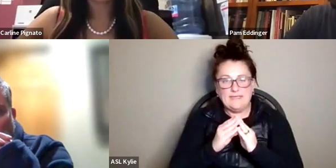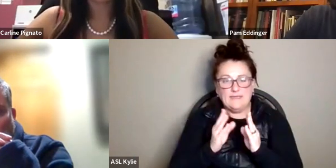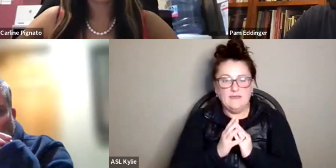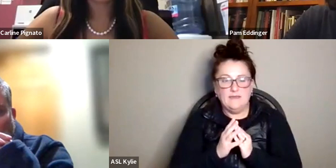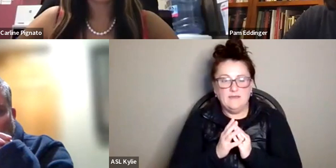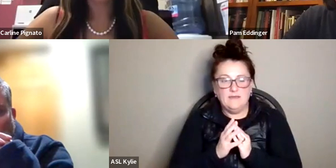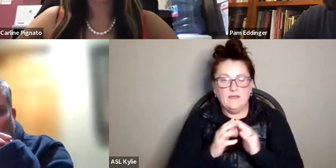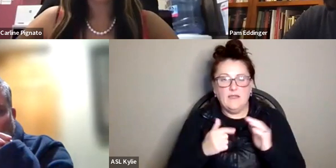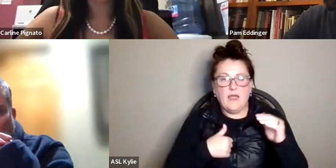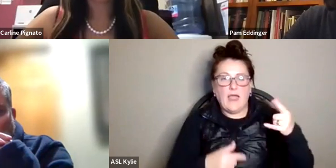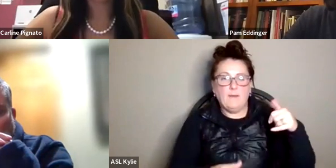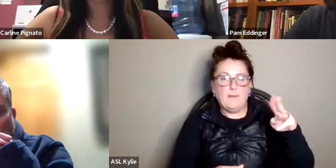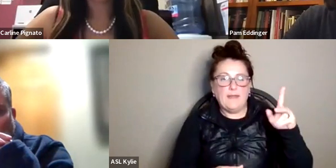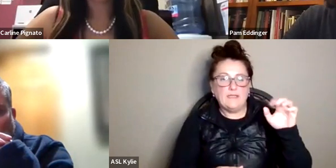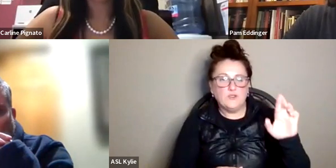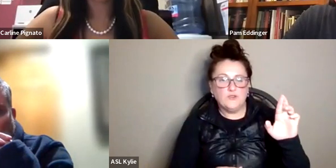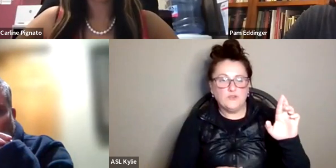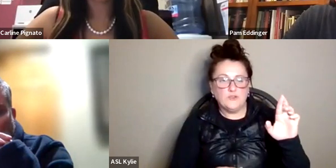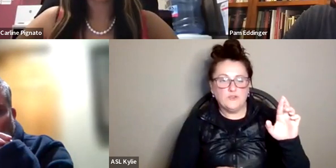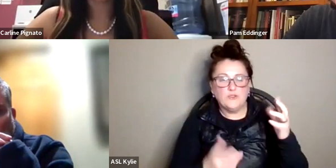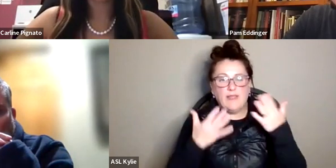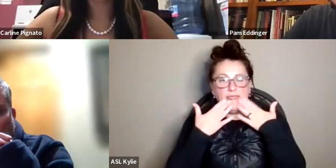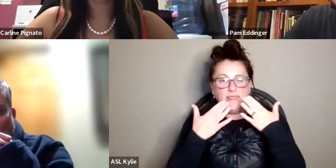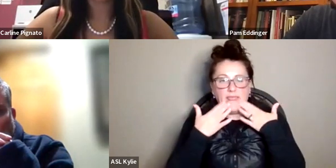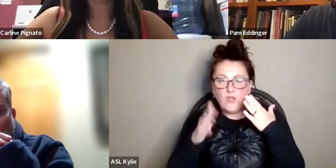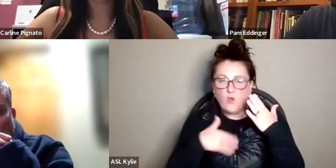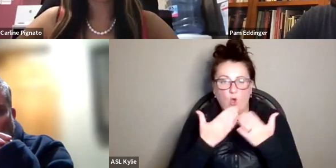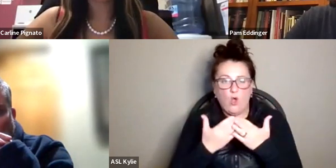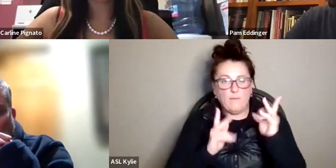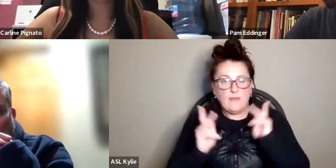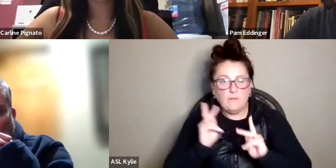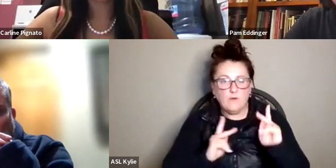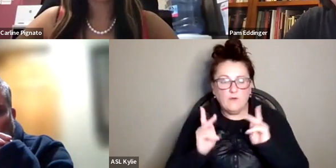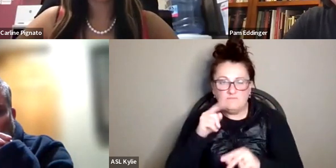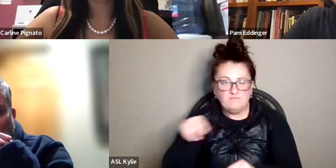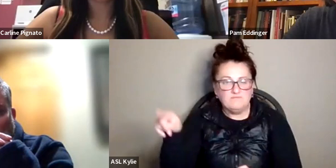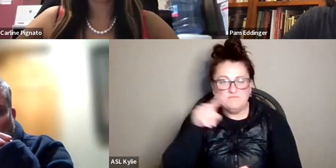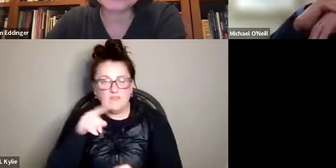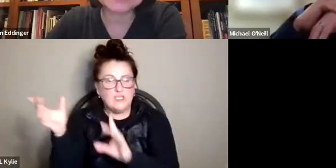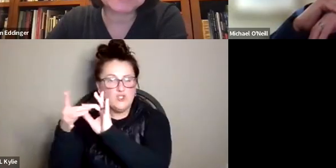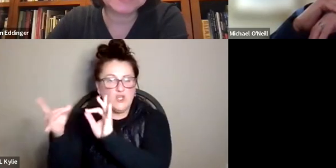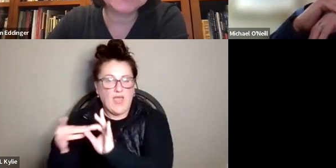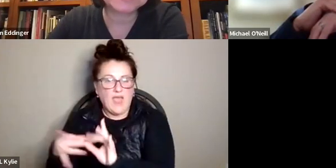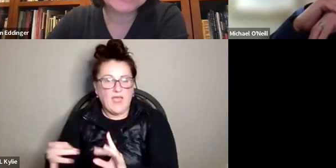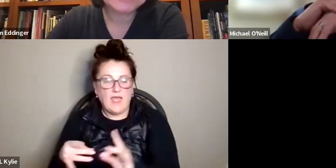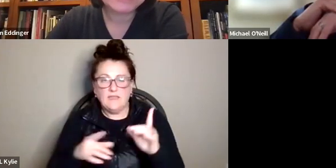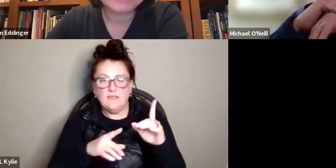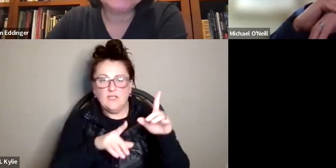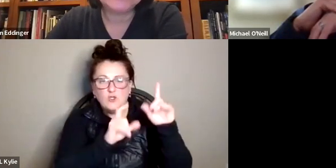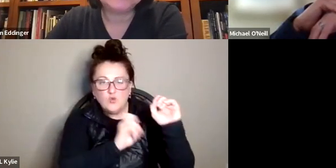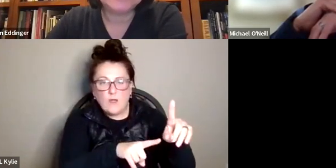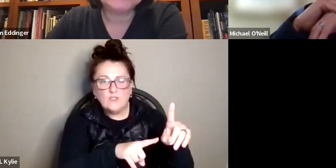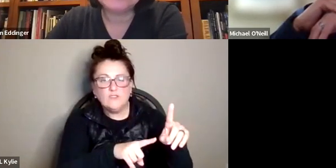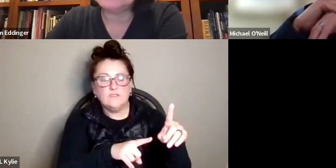is Pam Ettinger, and we want to thank our participants tonight. There are a number of you in chat. There are a number of questions posed,